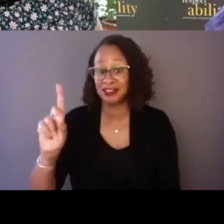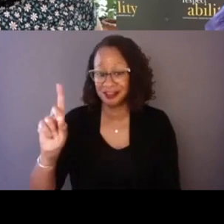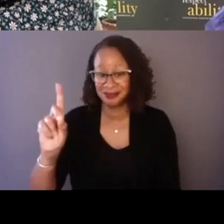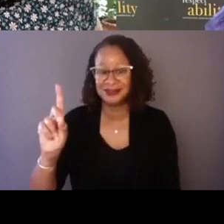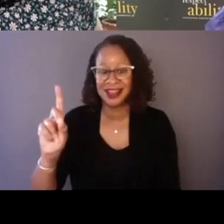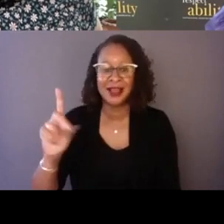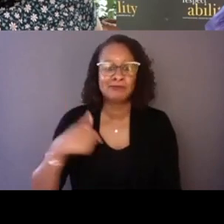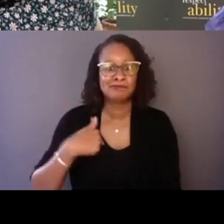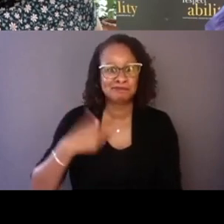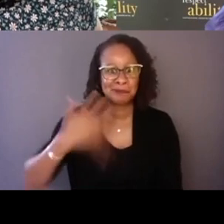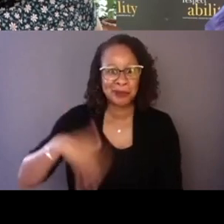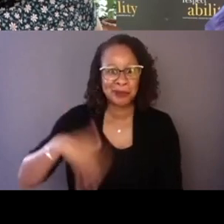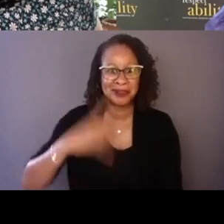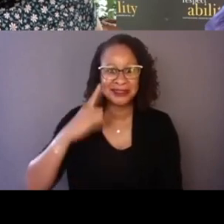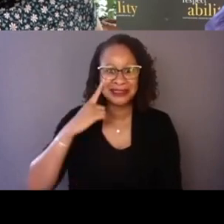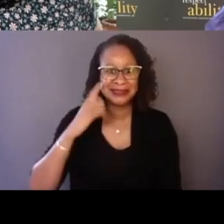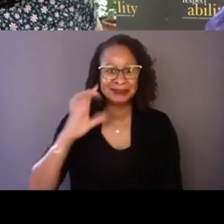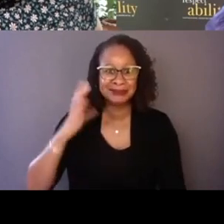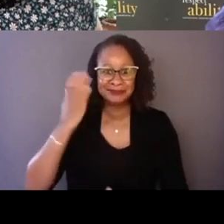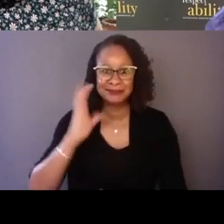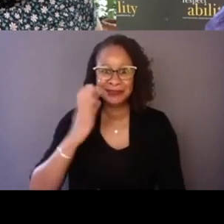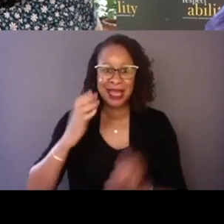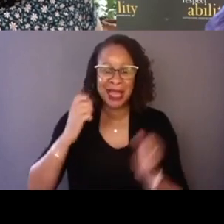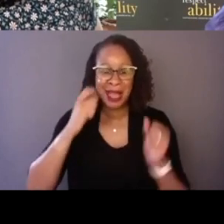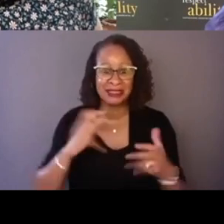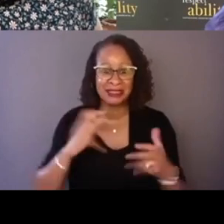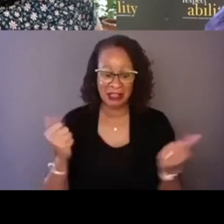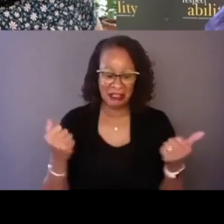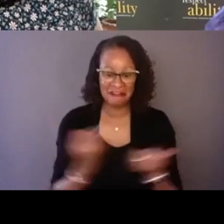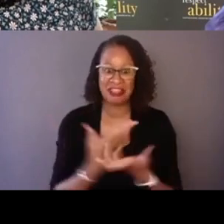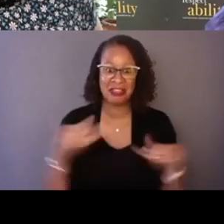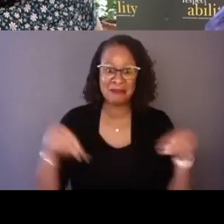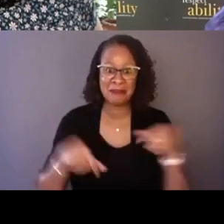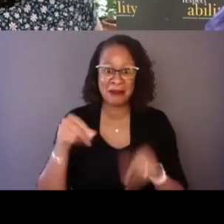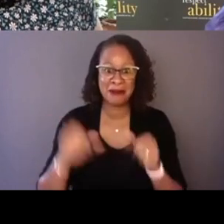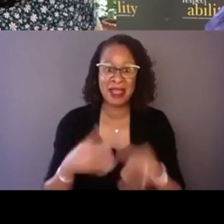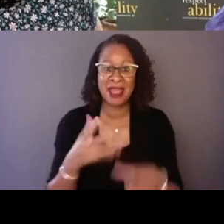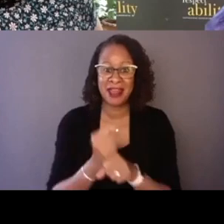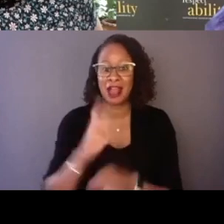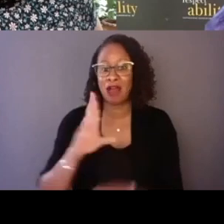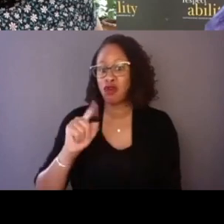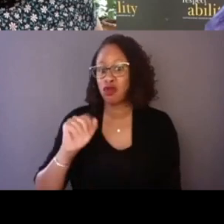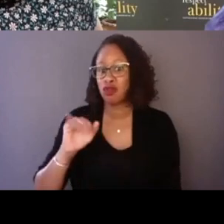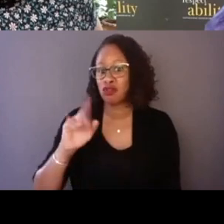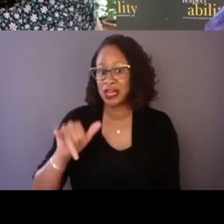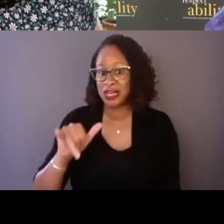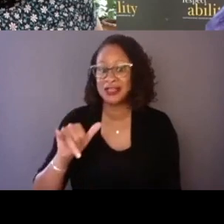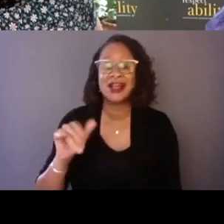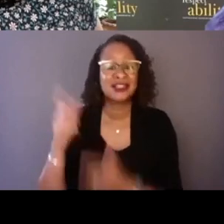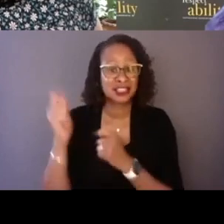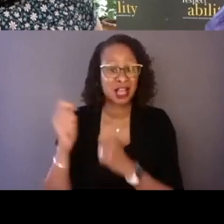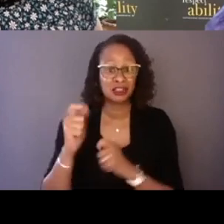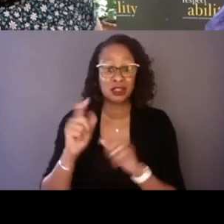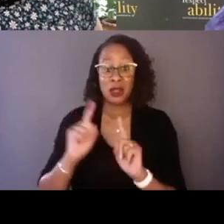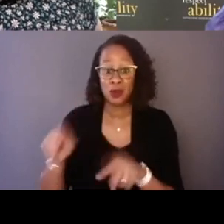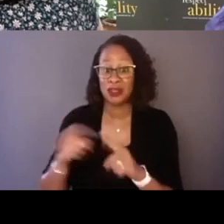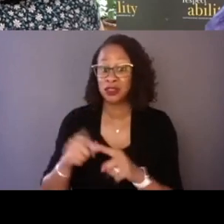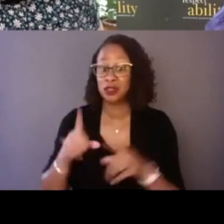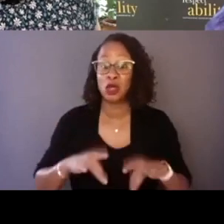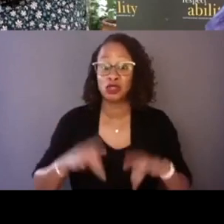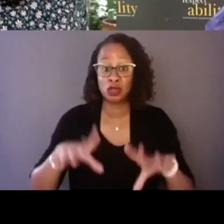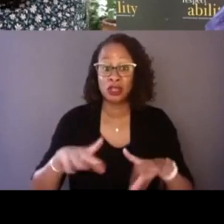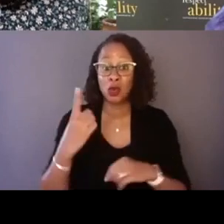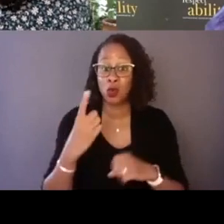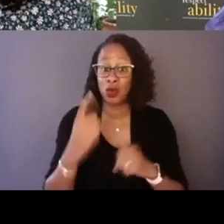thought, wow, that sounds amazing, all expenses paid. So I got a Rotary scholarship and went to Australia for a year and studied. And I